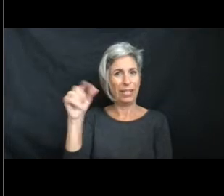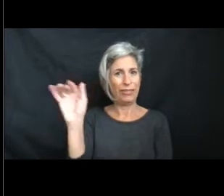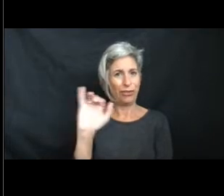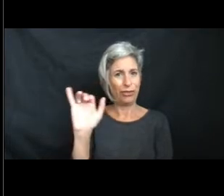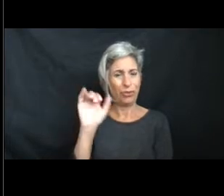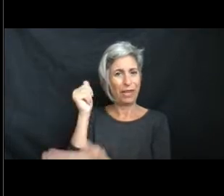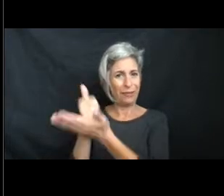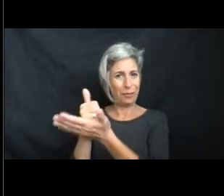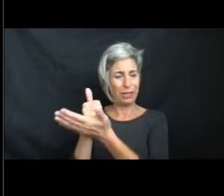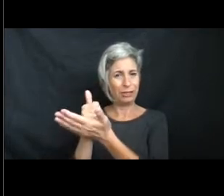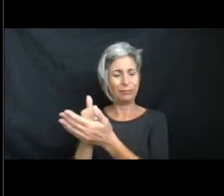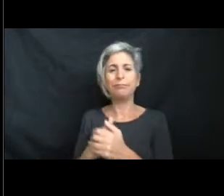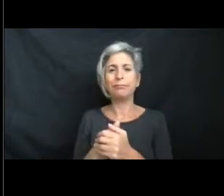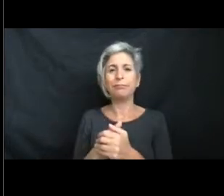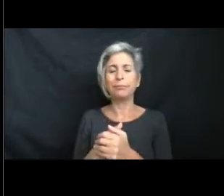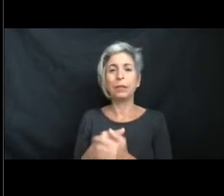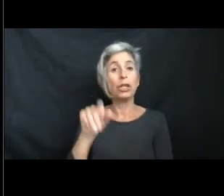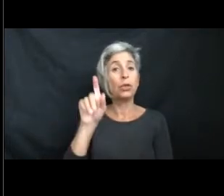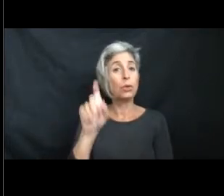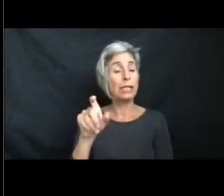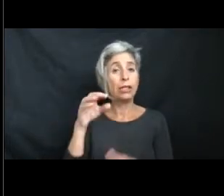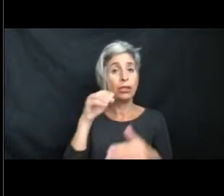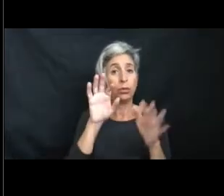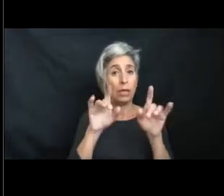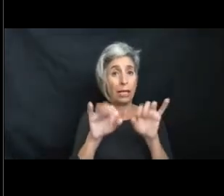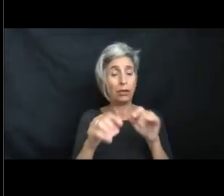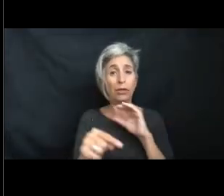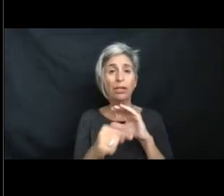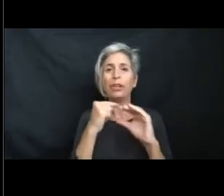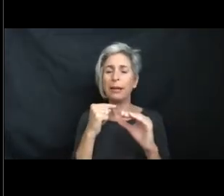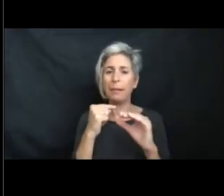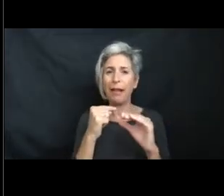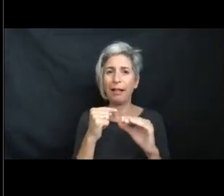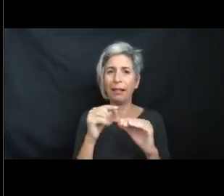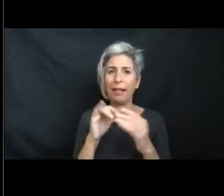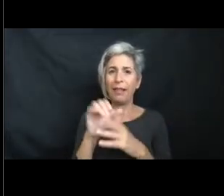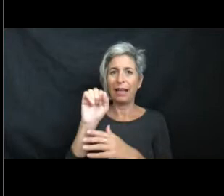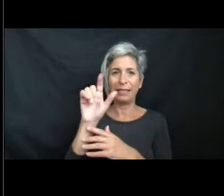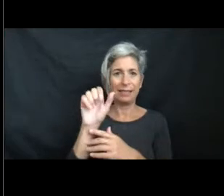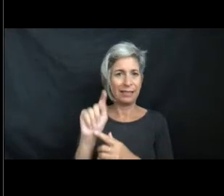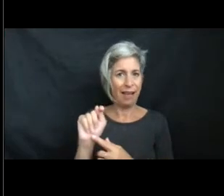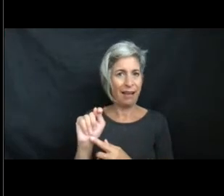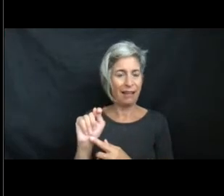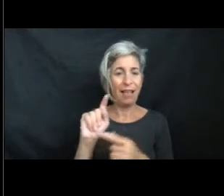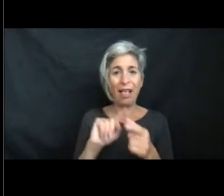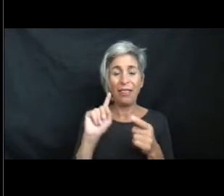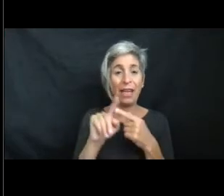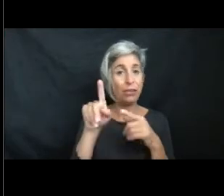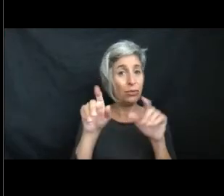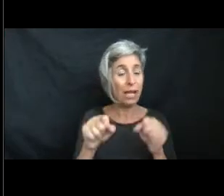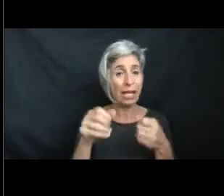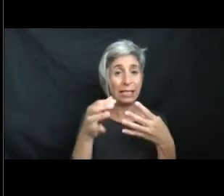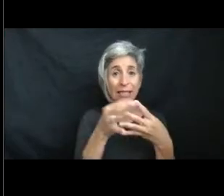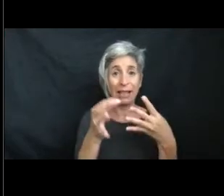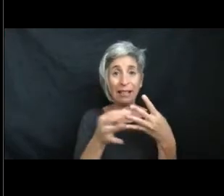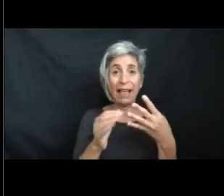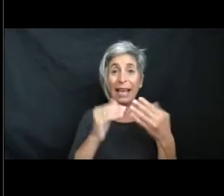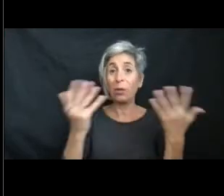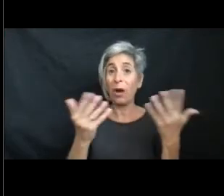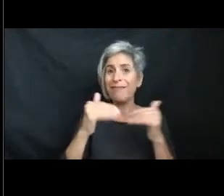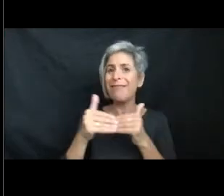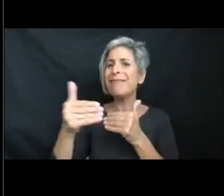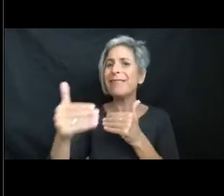So going forward, you will need to enter in your email in that slot, and then you can select next. And you can